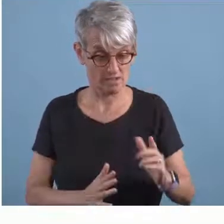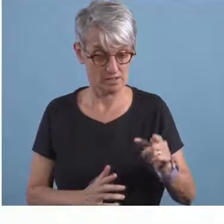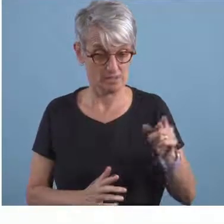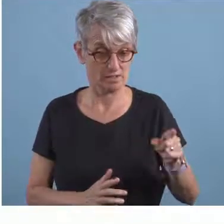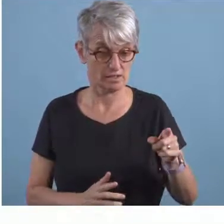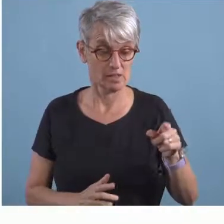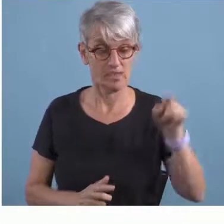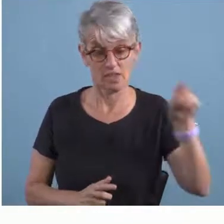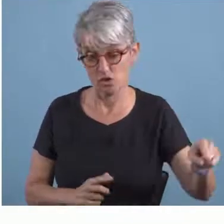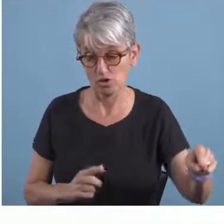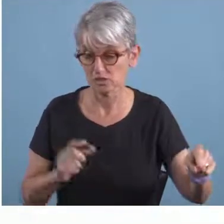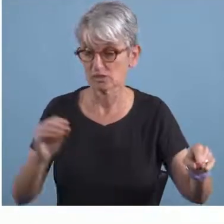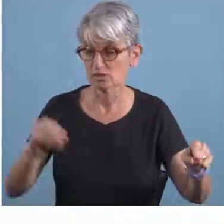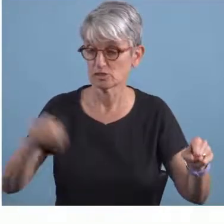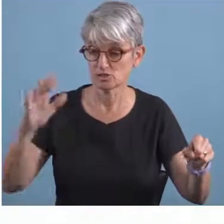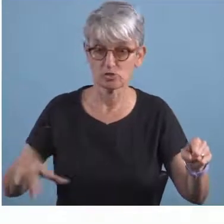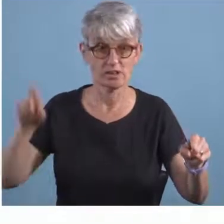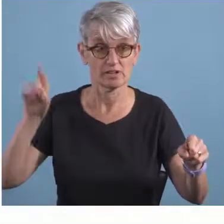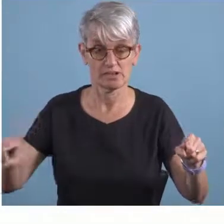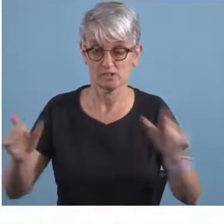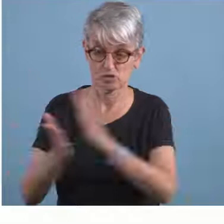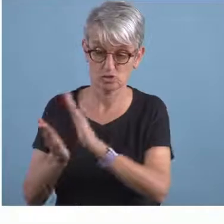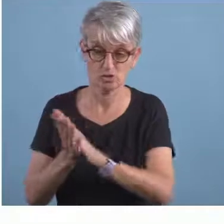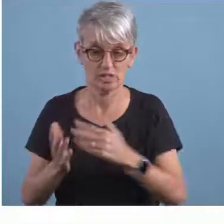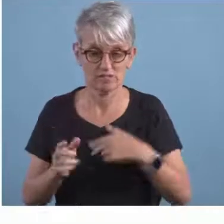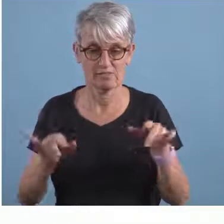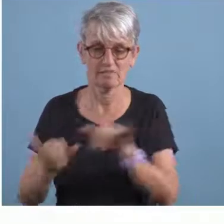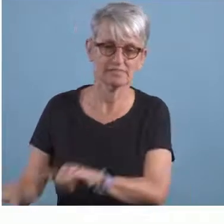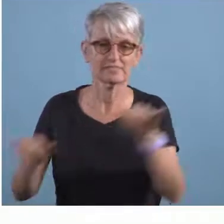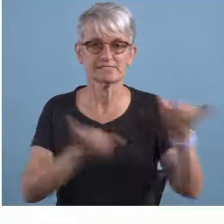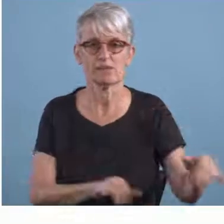site and where the student is at their school.